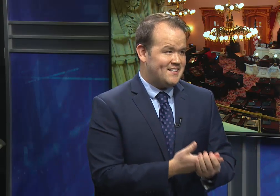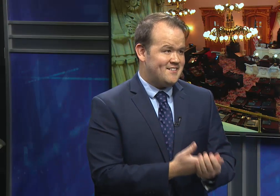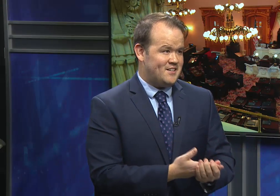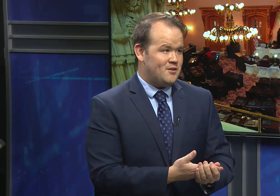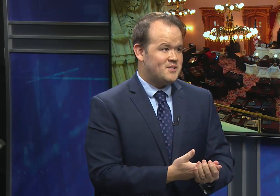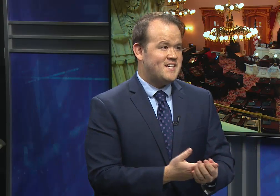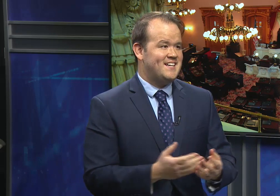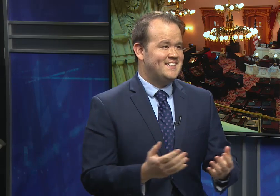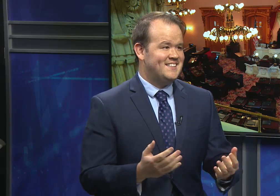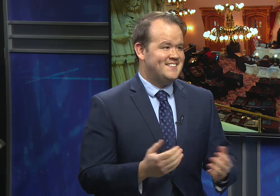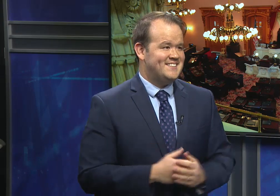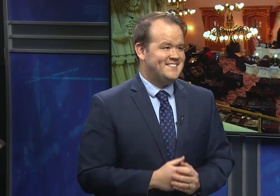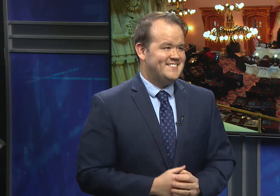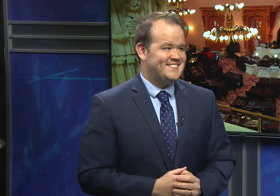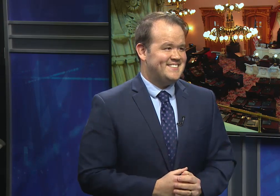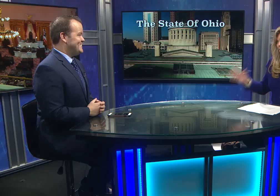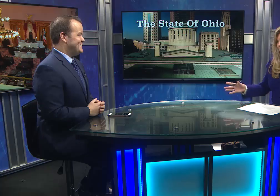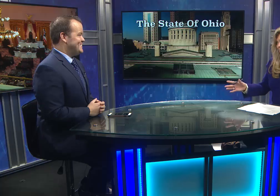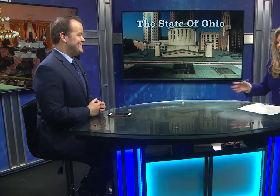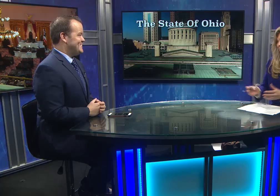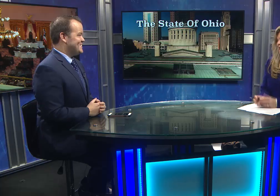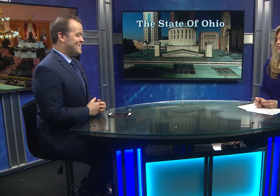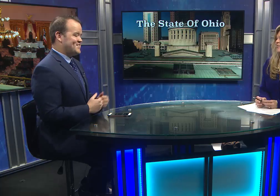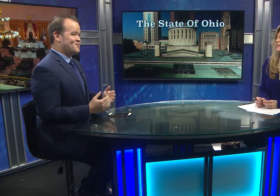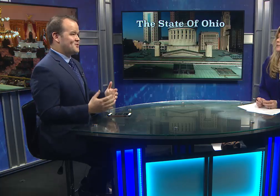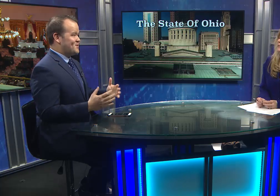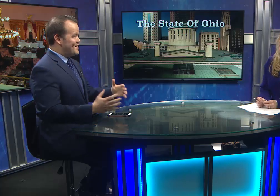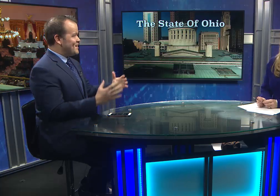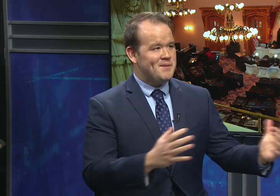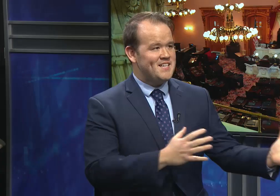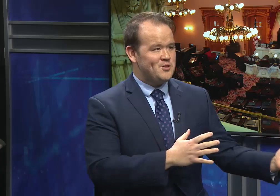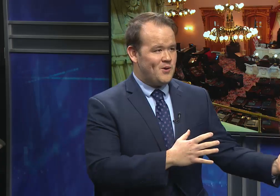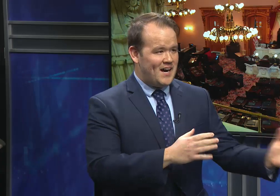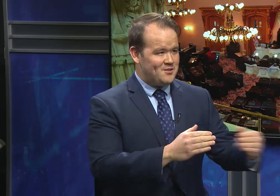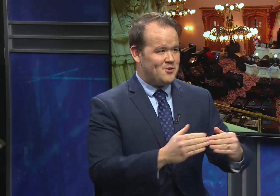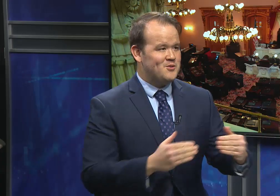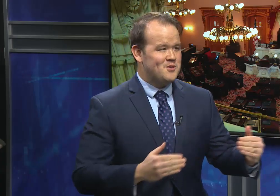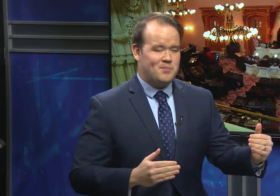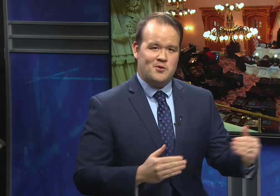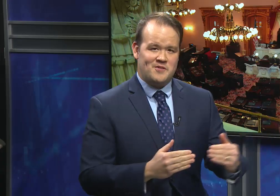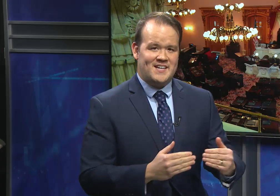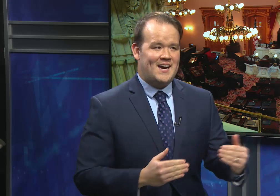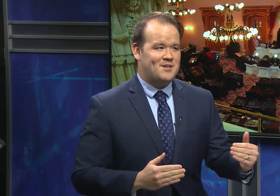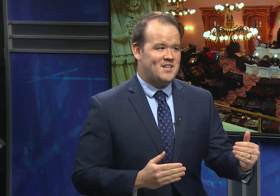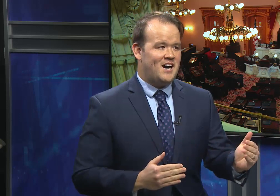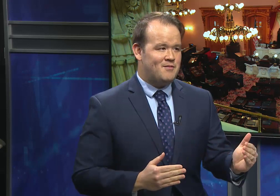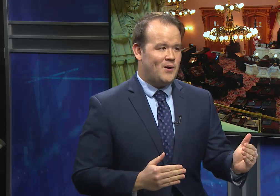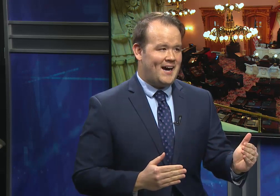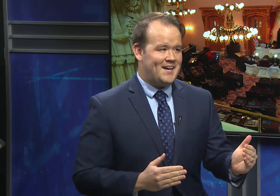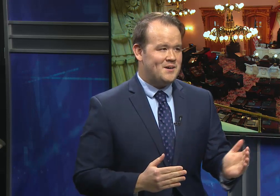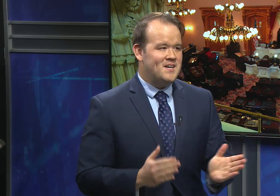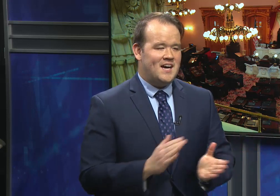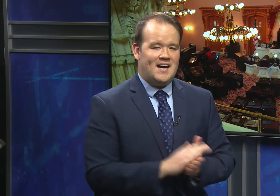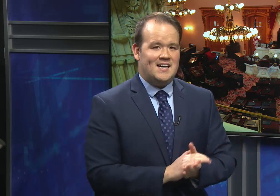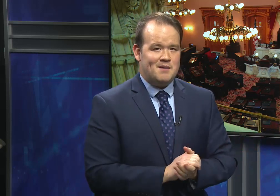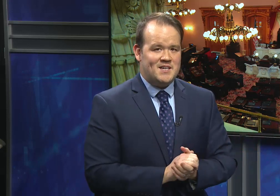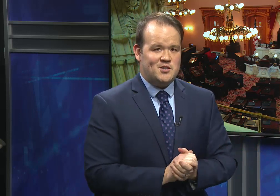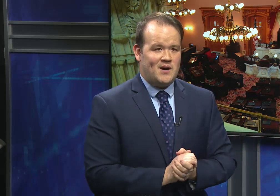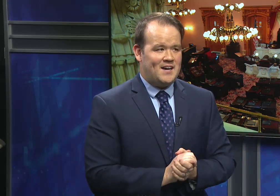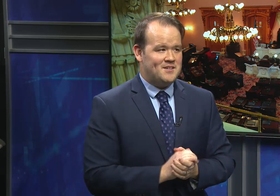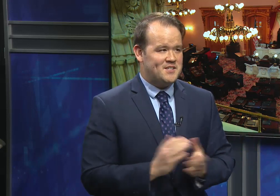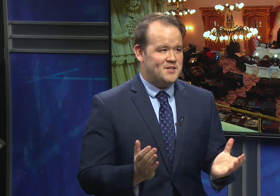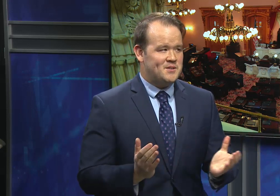buy liquor in their own state. Their liquor stores were closed last month. That's right. So they're coming into Ohio. So those are the bordering counties of Ohio